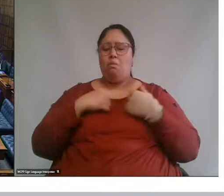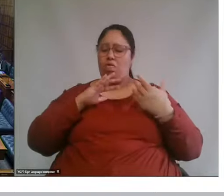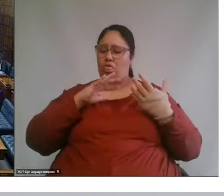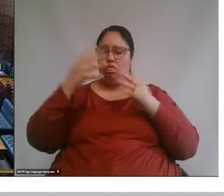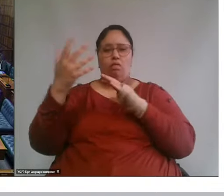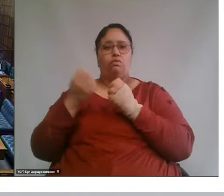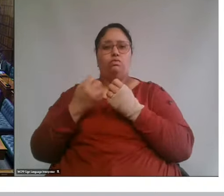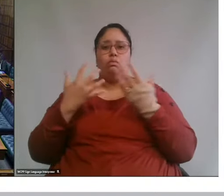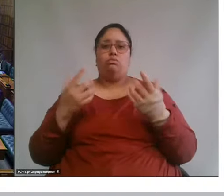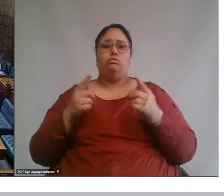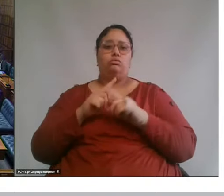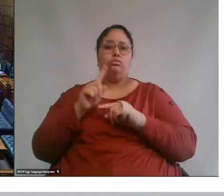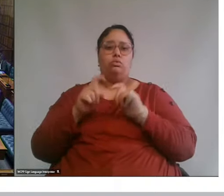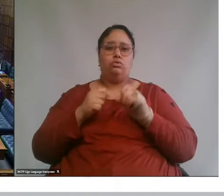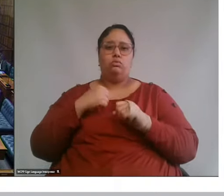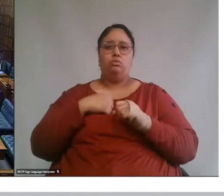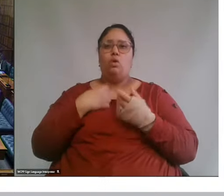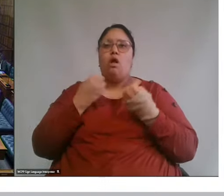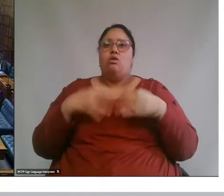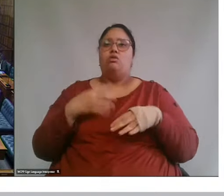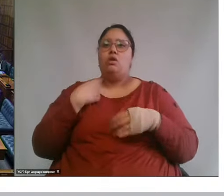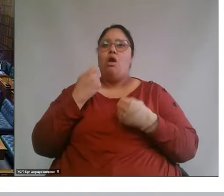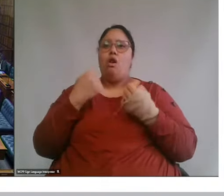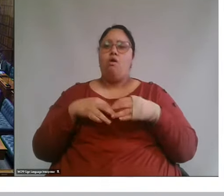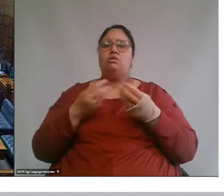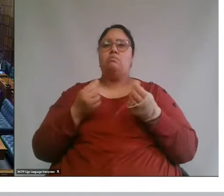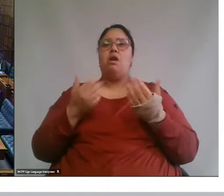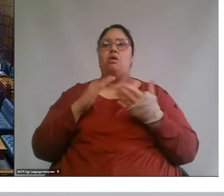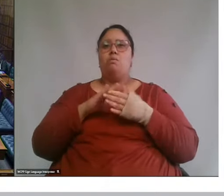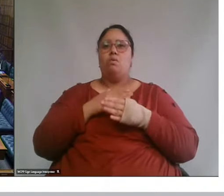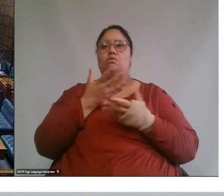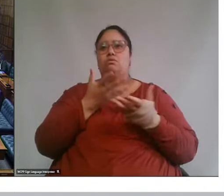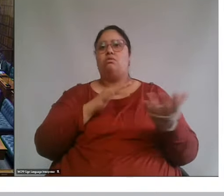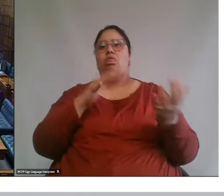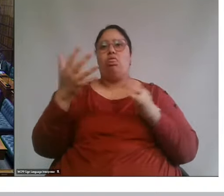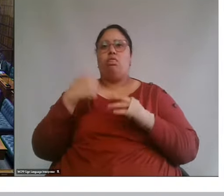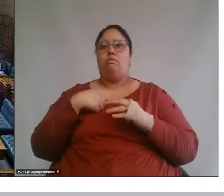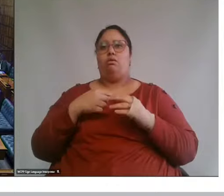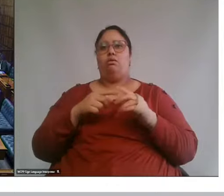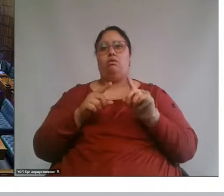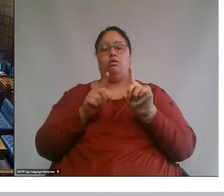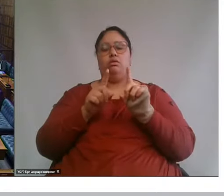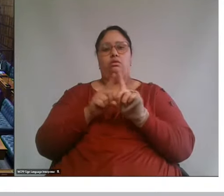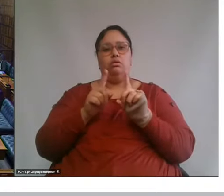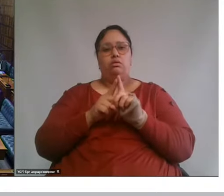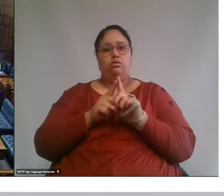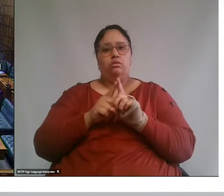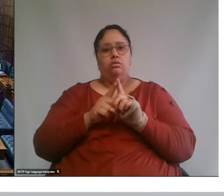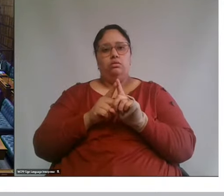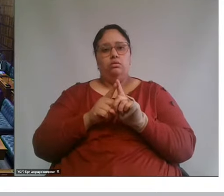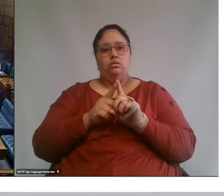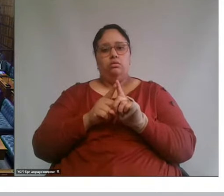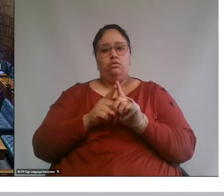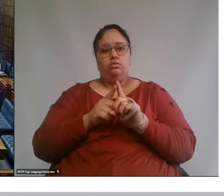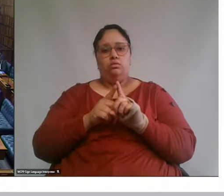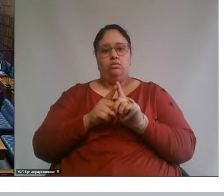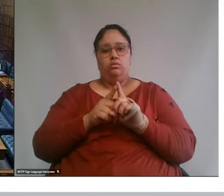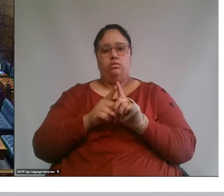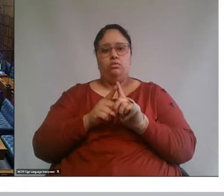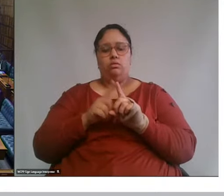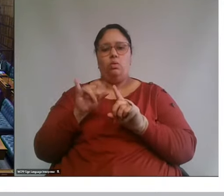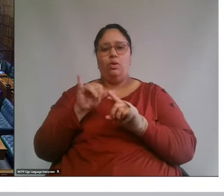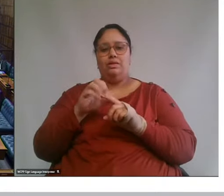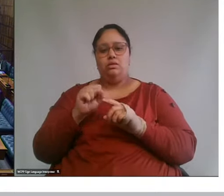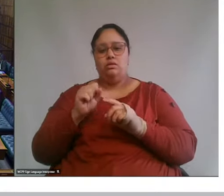my question here is that uh from the agency's point of view um what is a